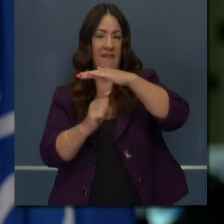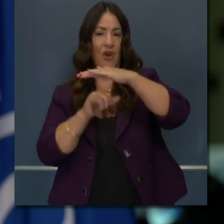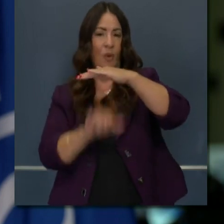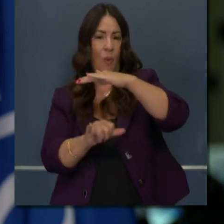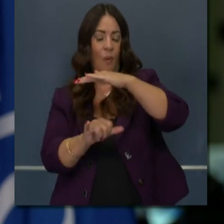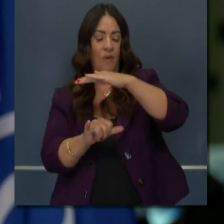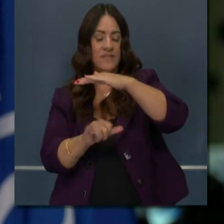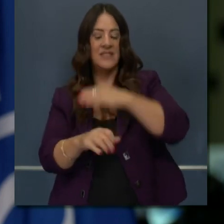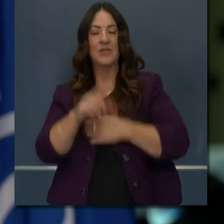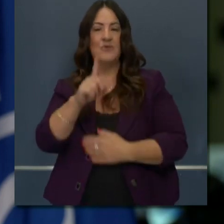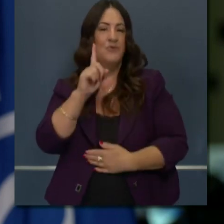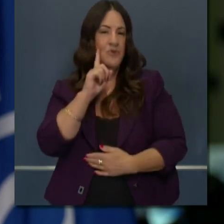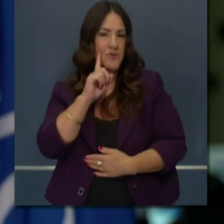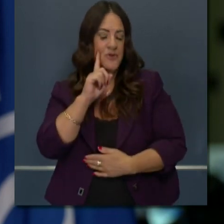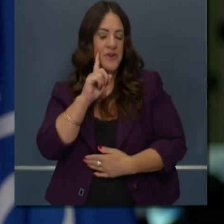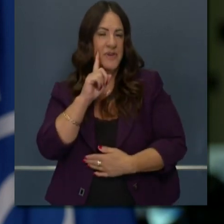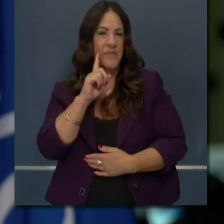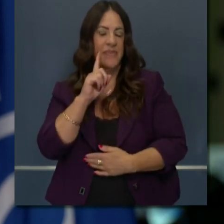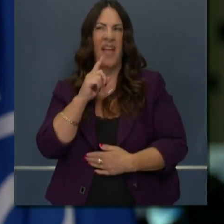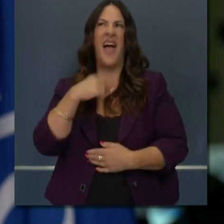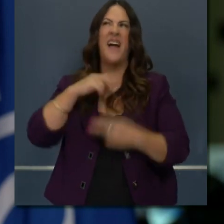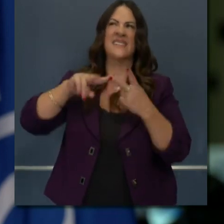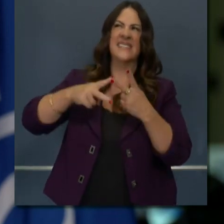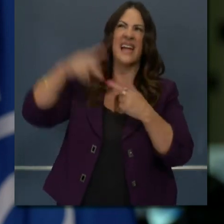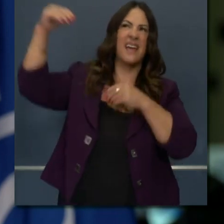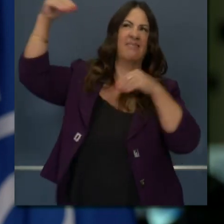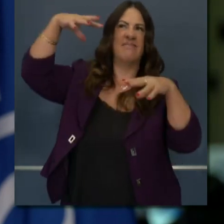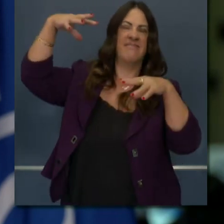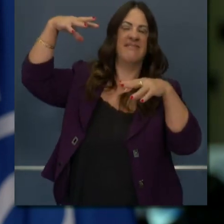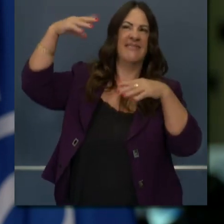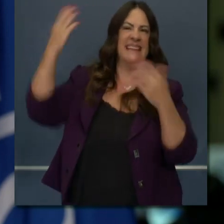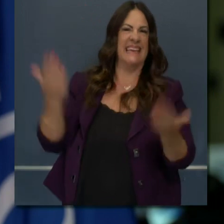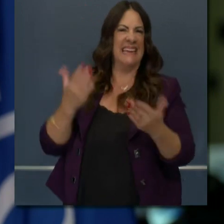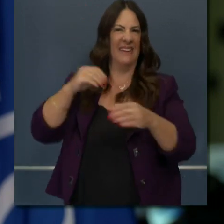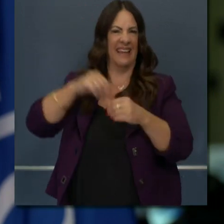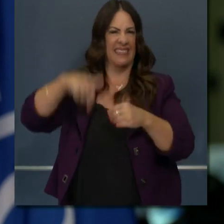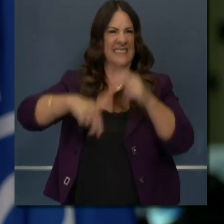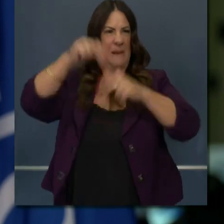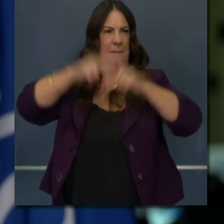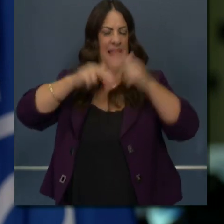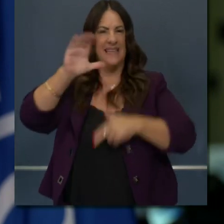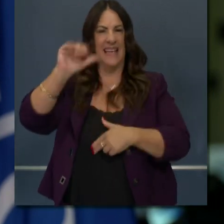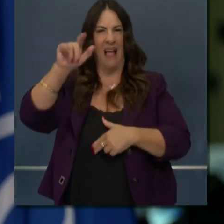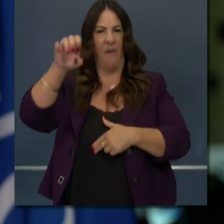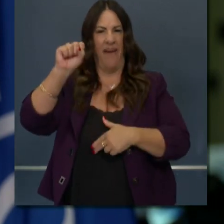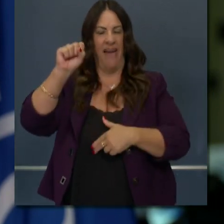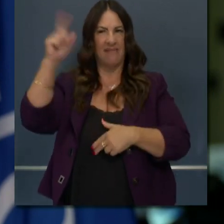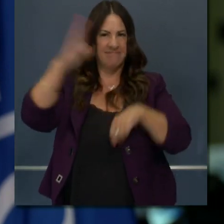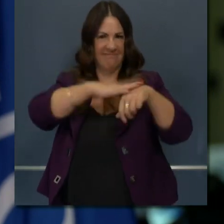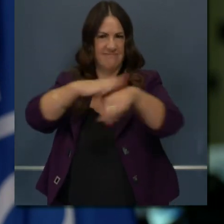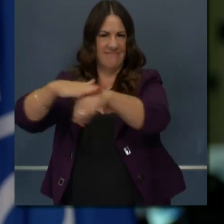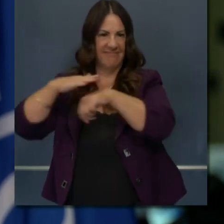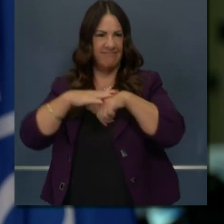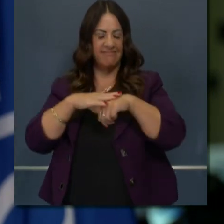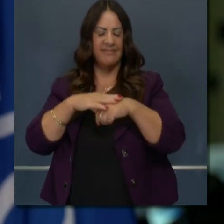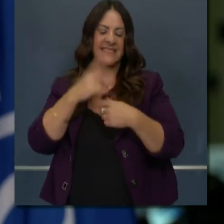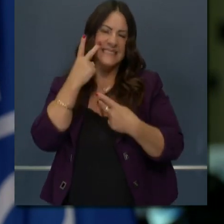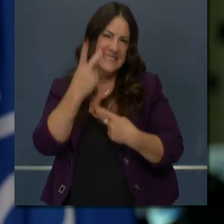And as you heard, we had a second interruption where we here in the building, even at Cal OES, so